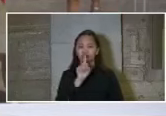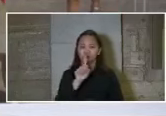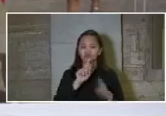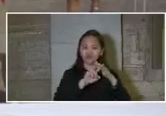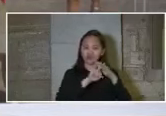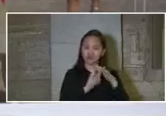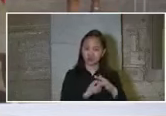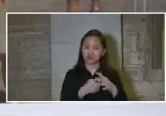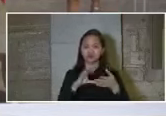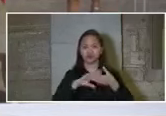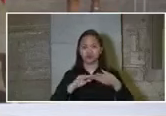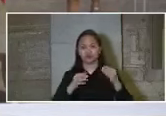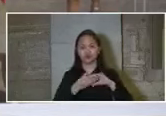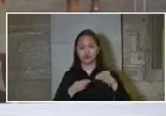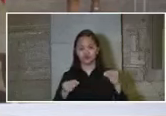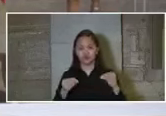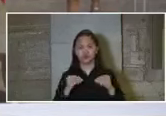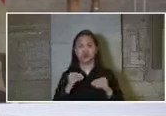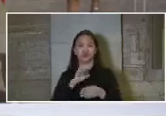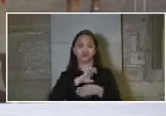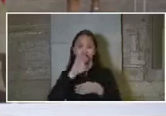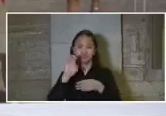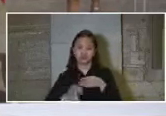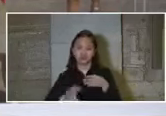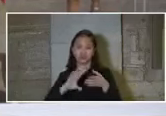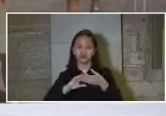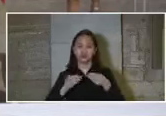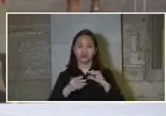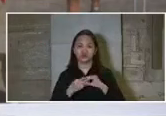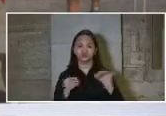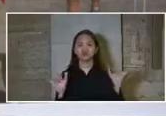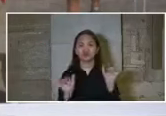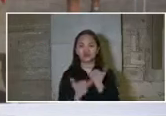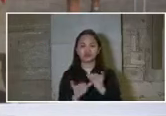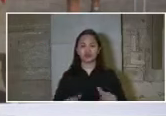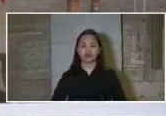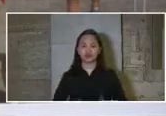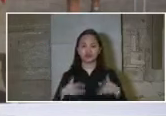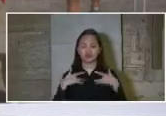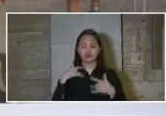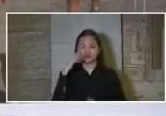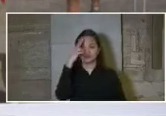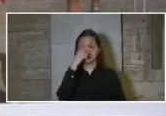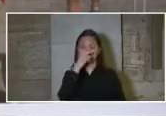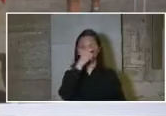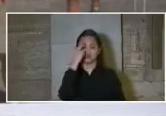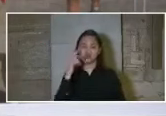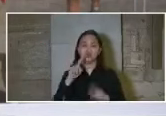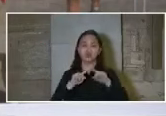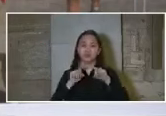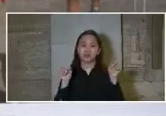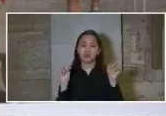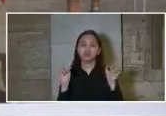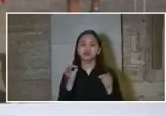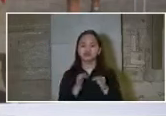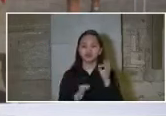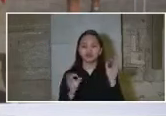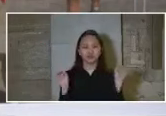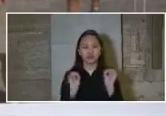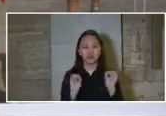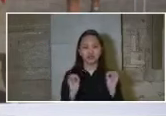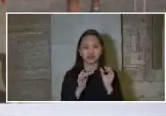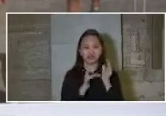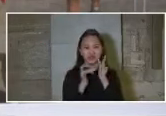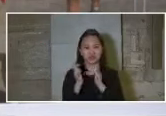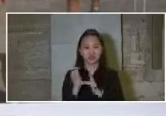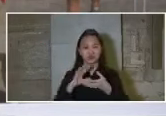buhay natin bilang Kristiyano. Pero kung wala si Jesus sa kwento, hindi